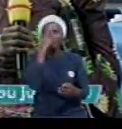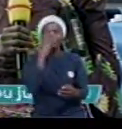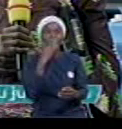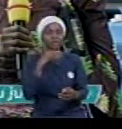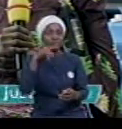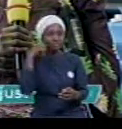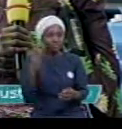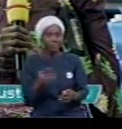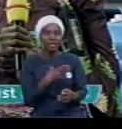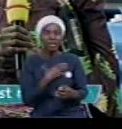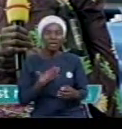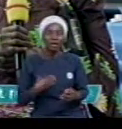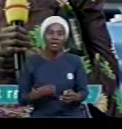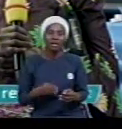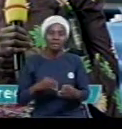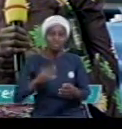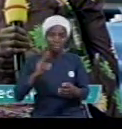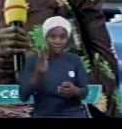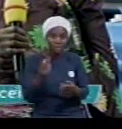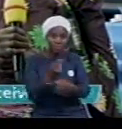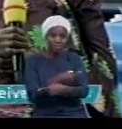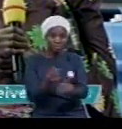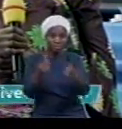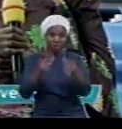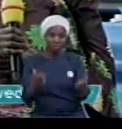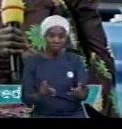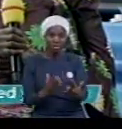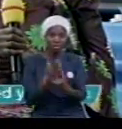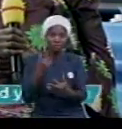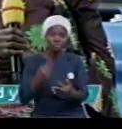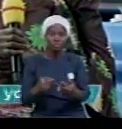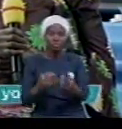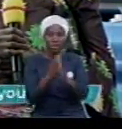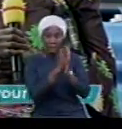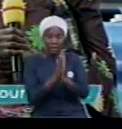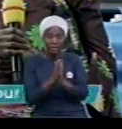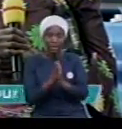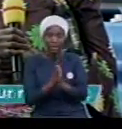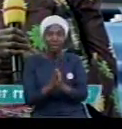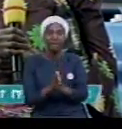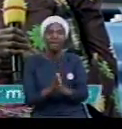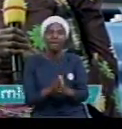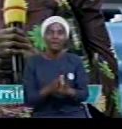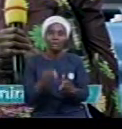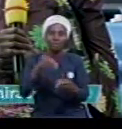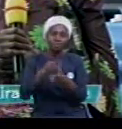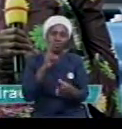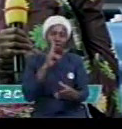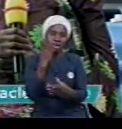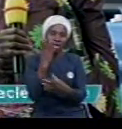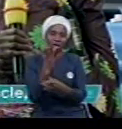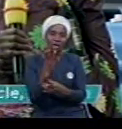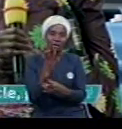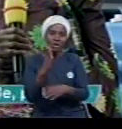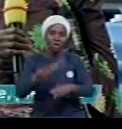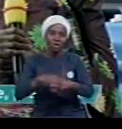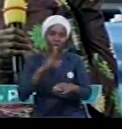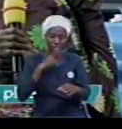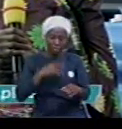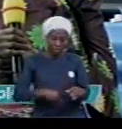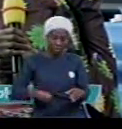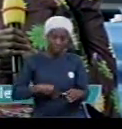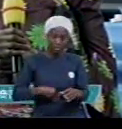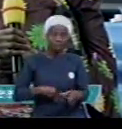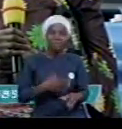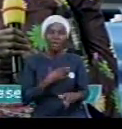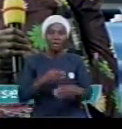second day when she came, during the prayer, they said, lay your hands where it's paining you. She now lay her hands on her tummy. And after the